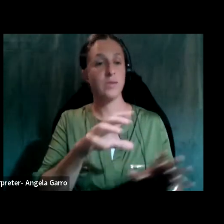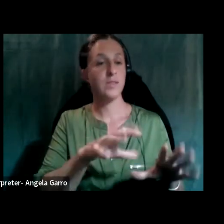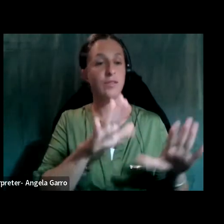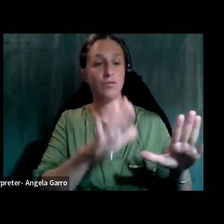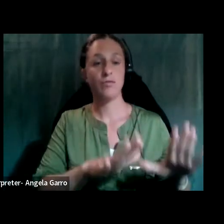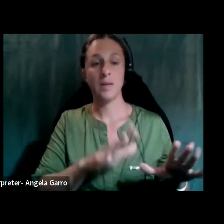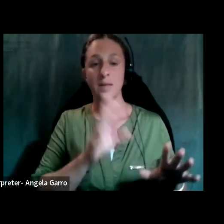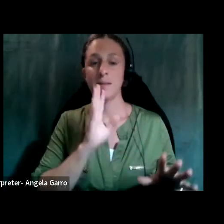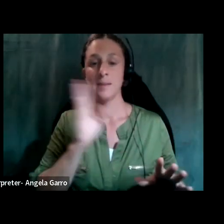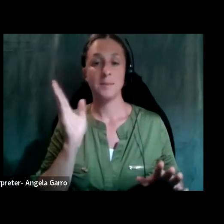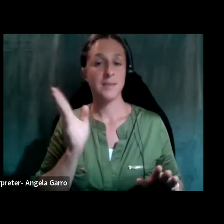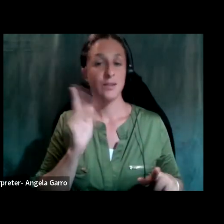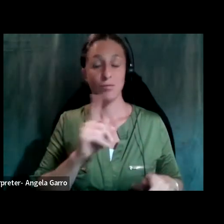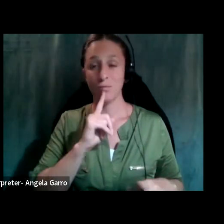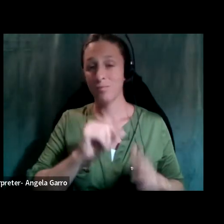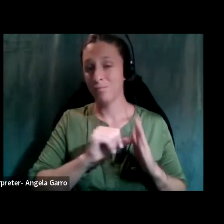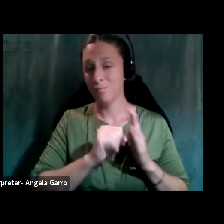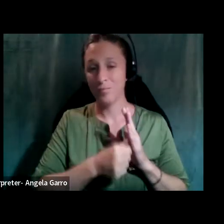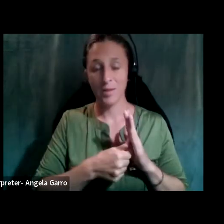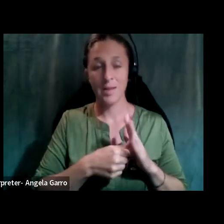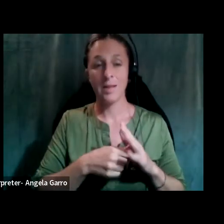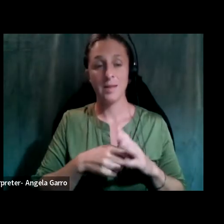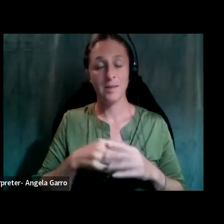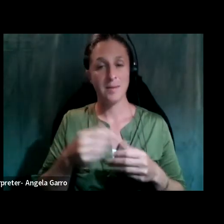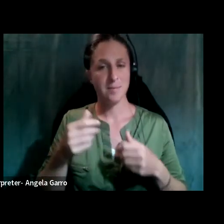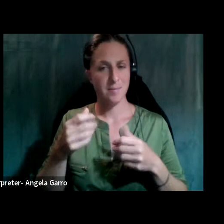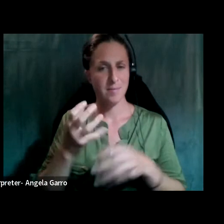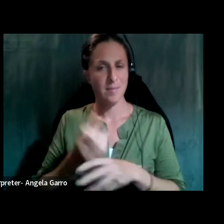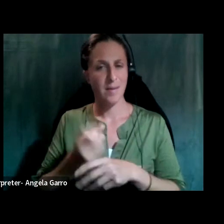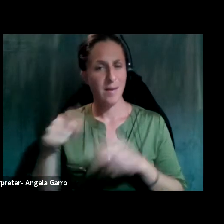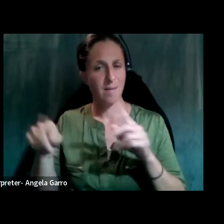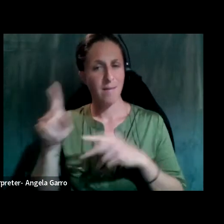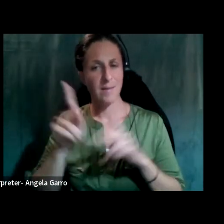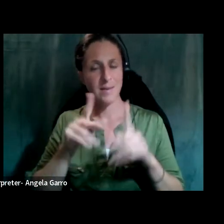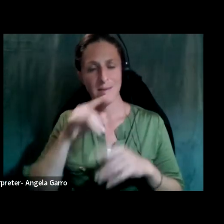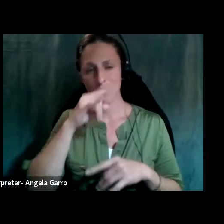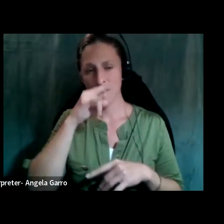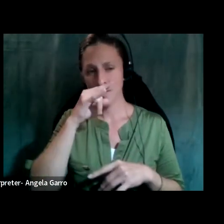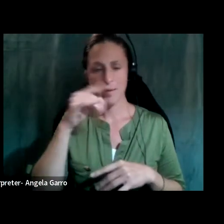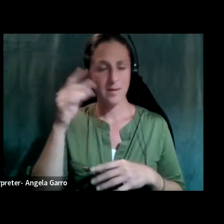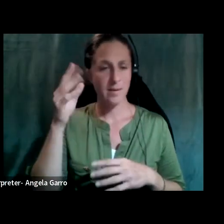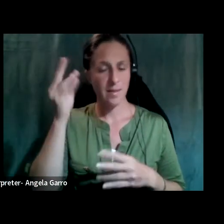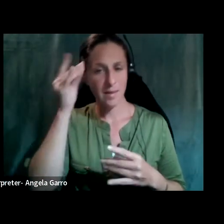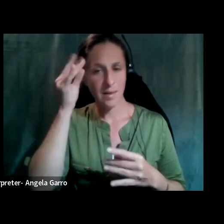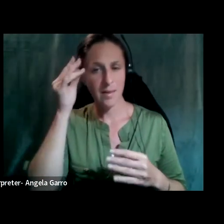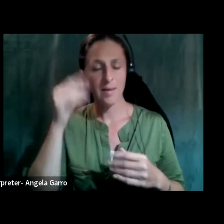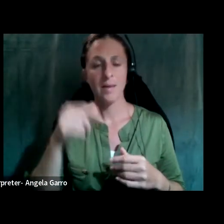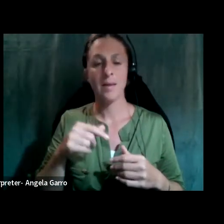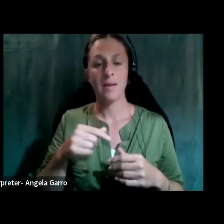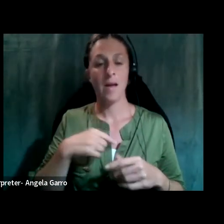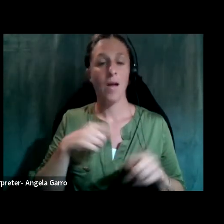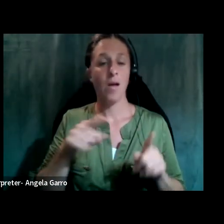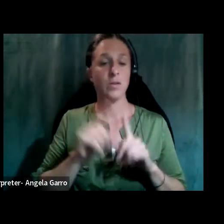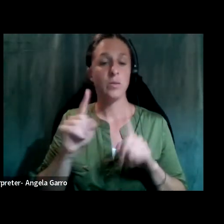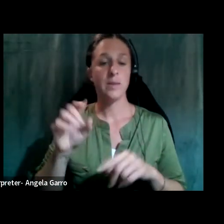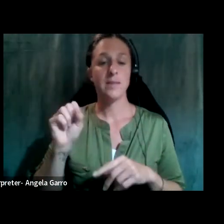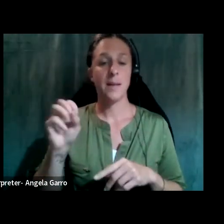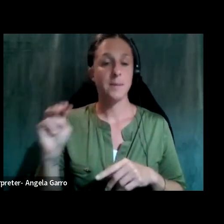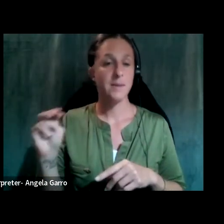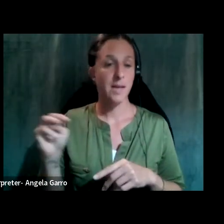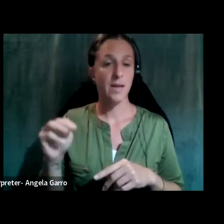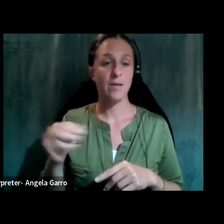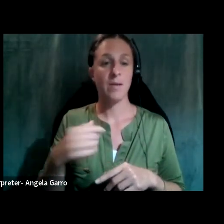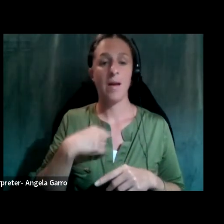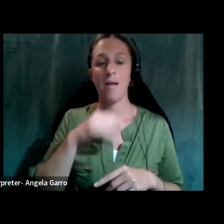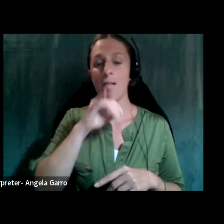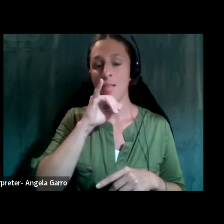that. It got kids thinking. I also went to San Mateo. I love Yvonne